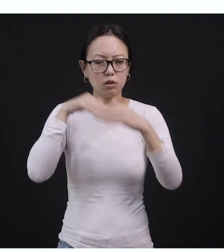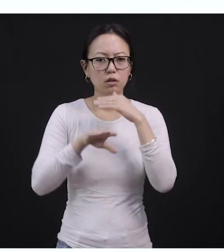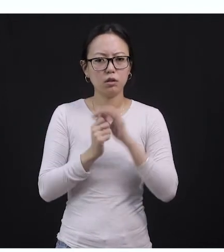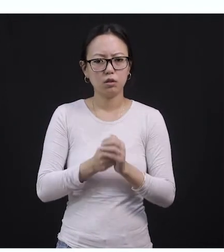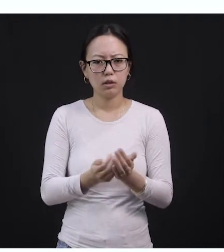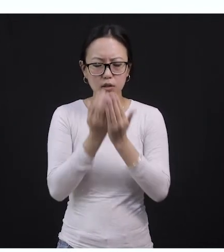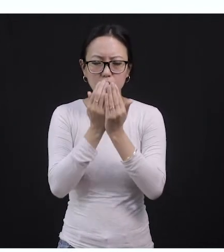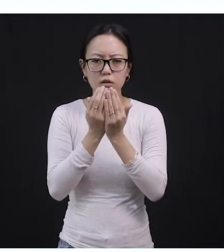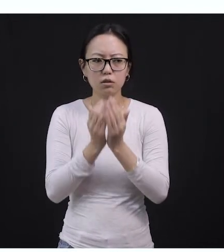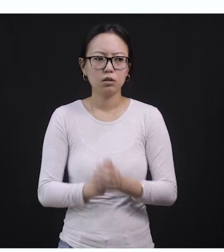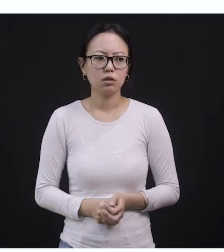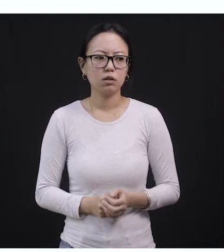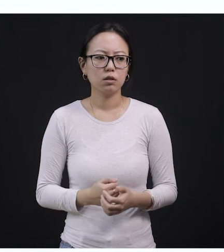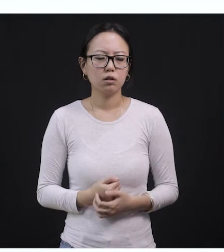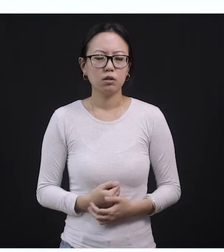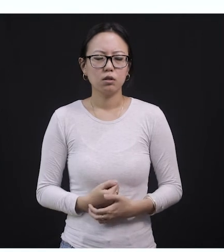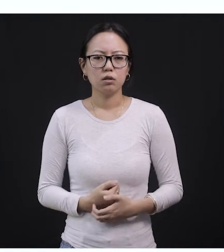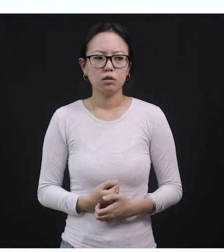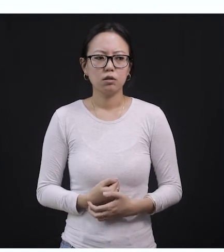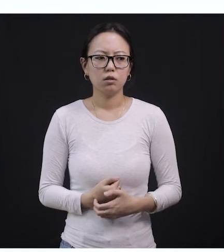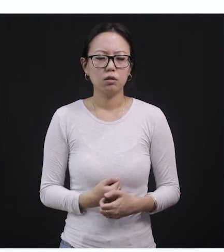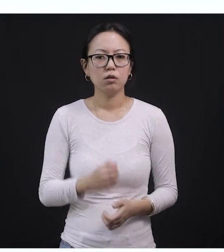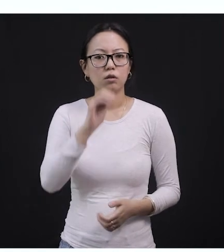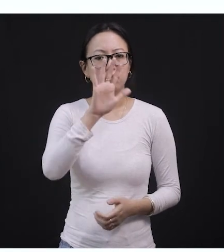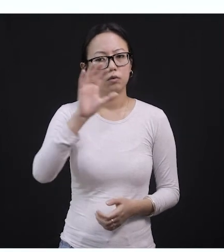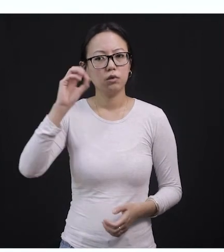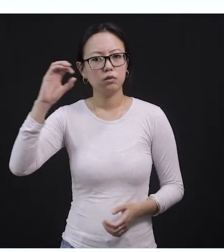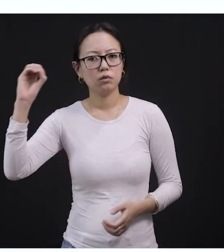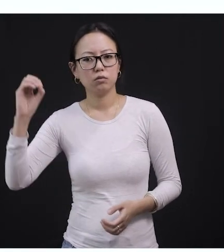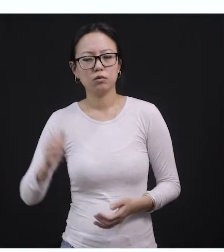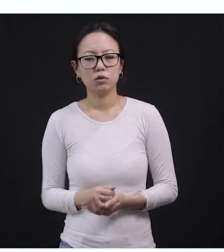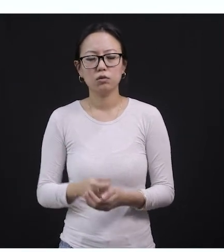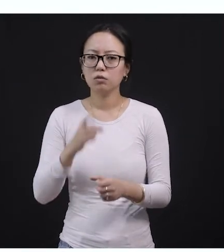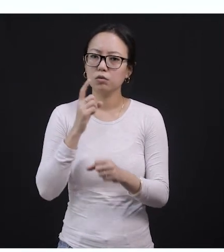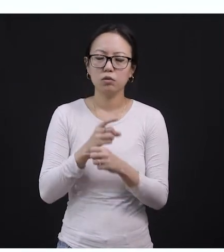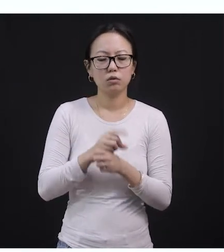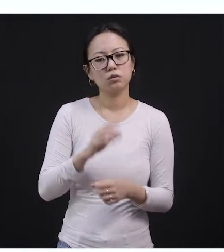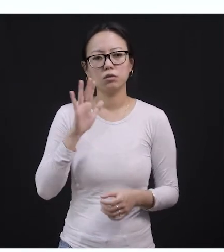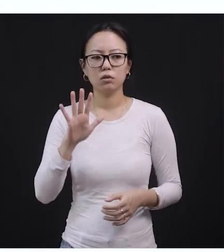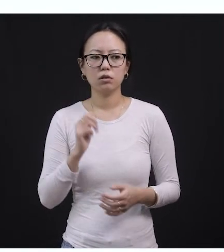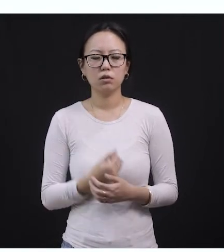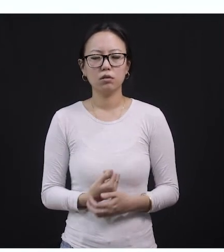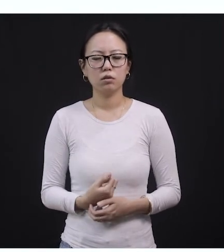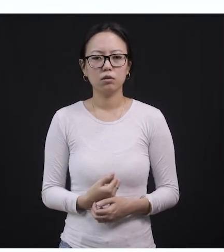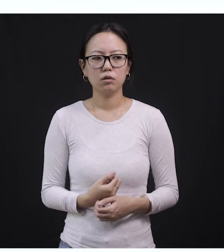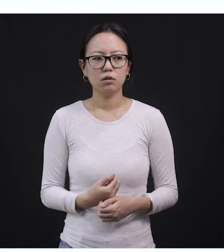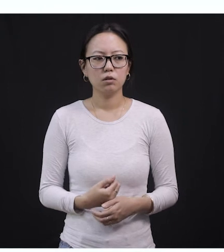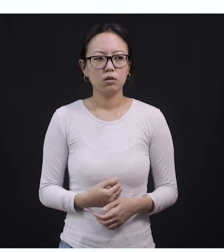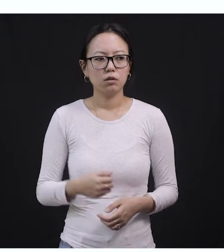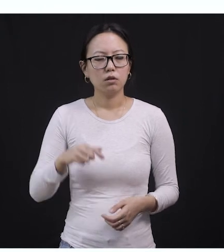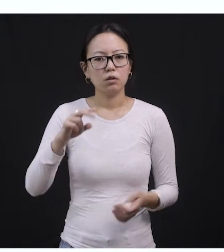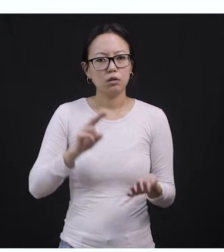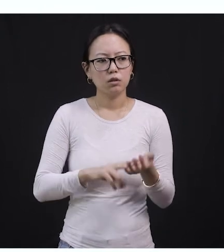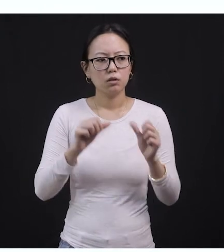1,510 professors. That means they were teachers who were teaching these monks. Okay, and also in this university